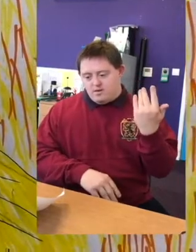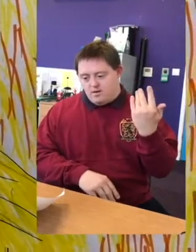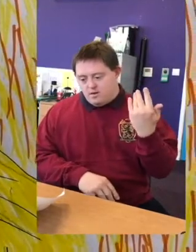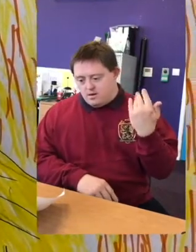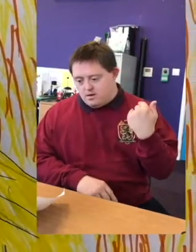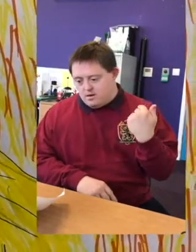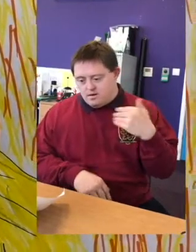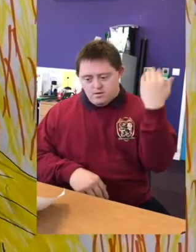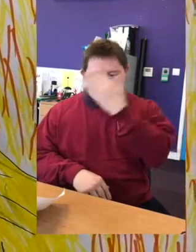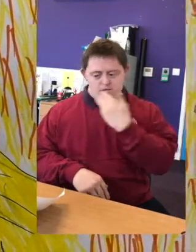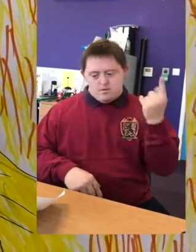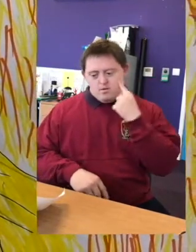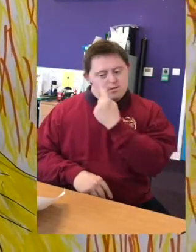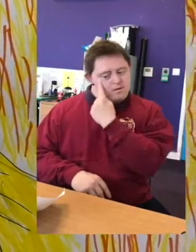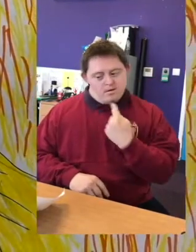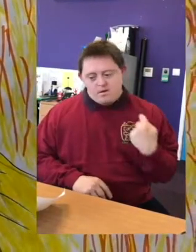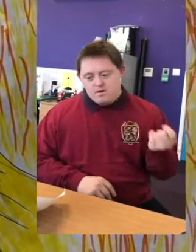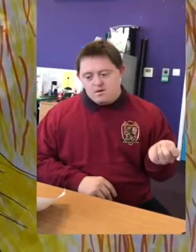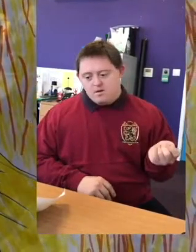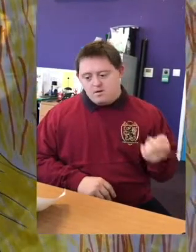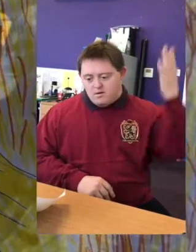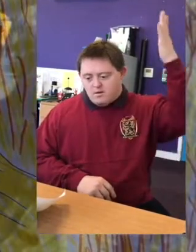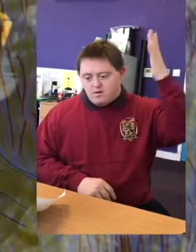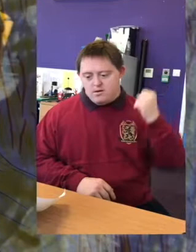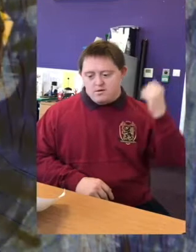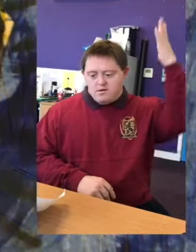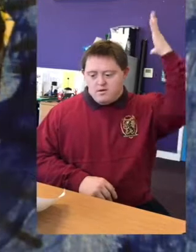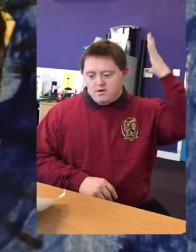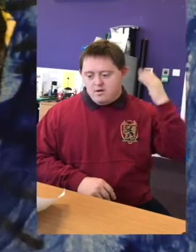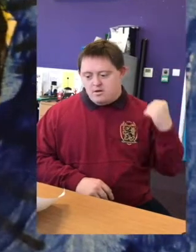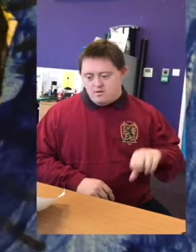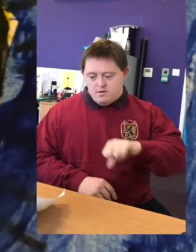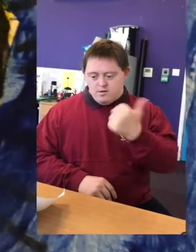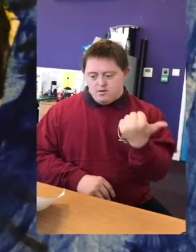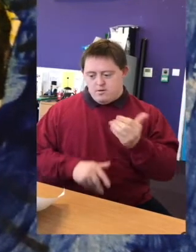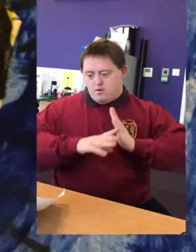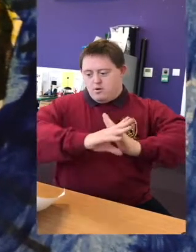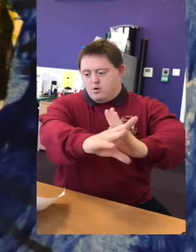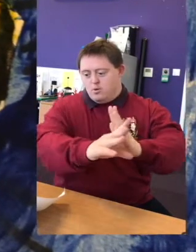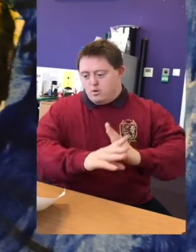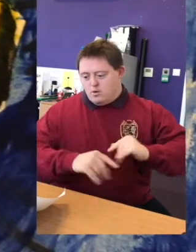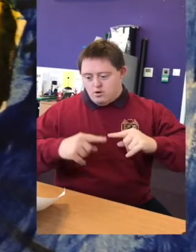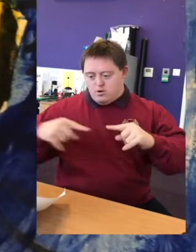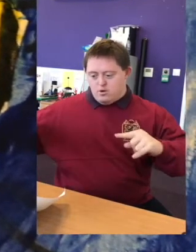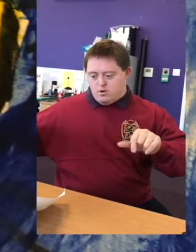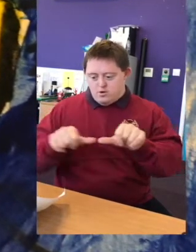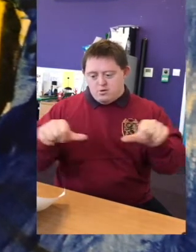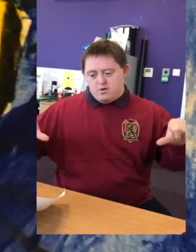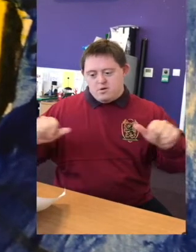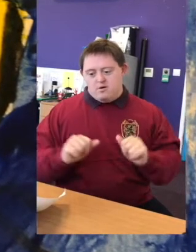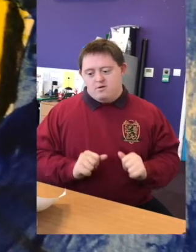put shade into your eyes. The sun is so bright, way along